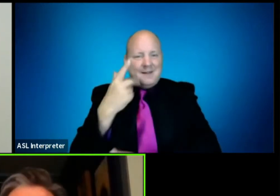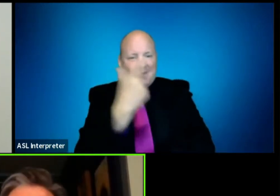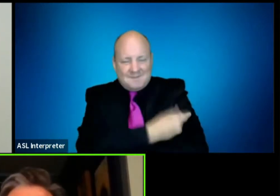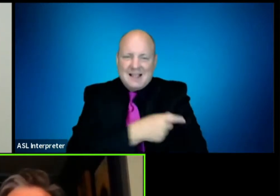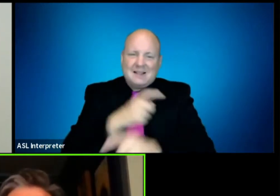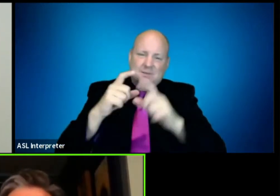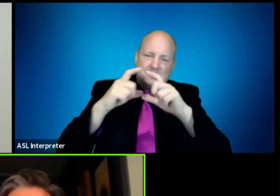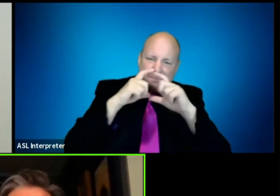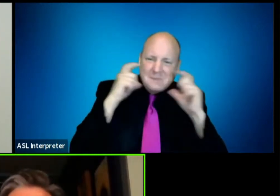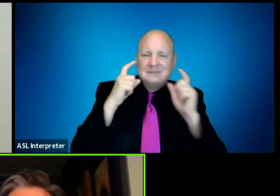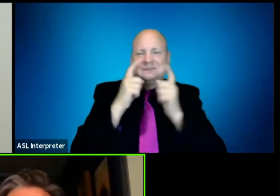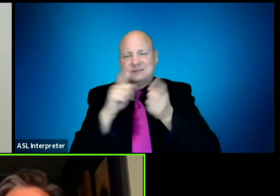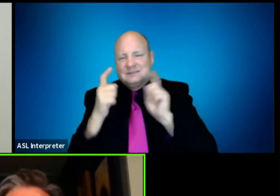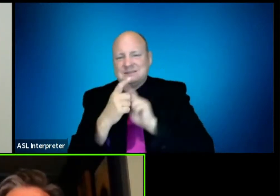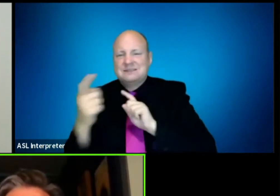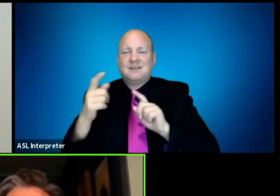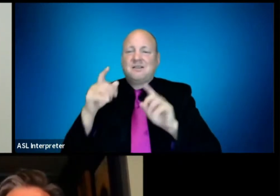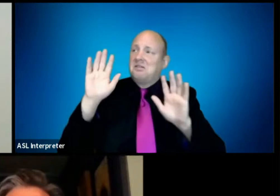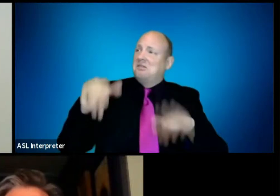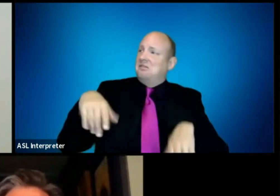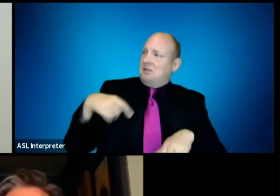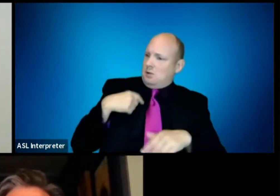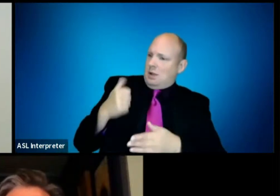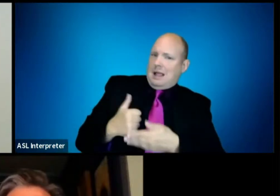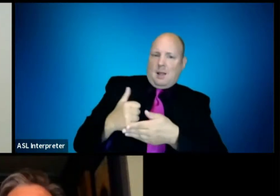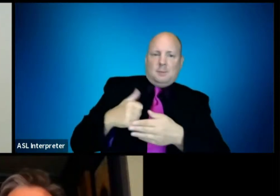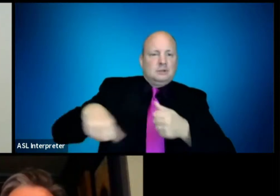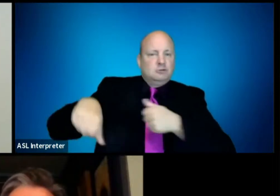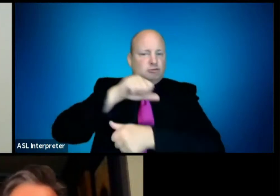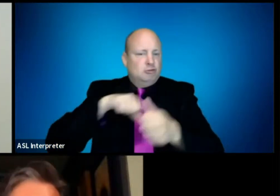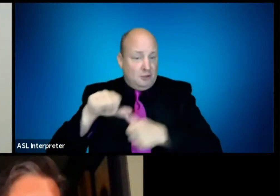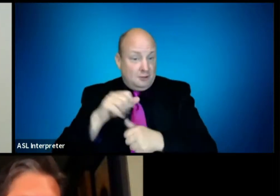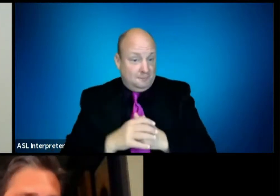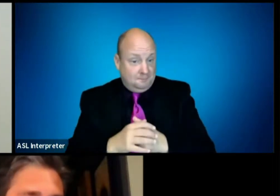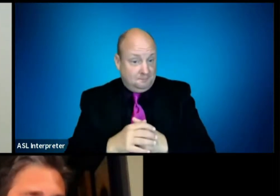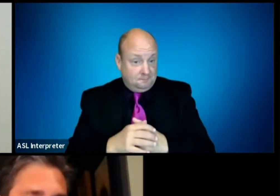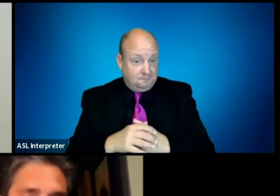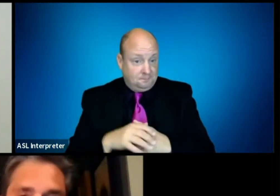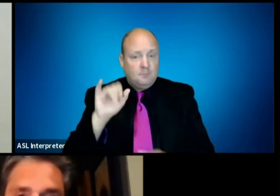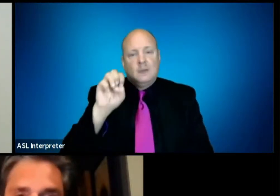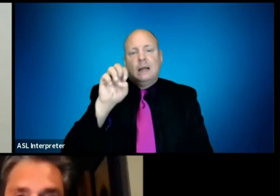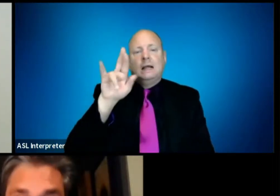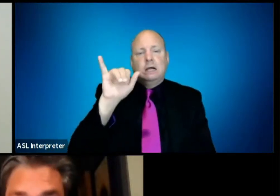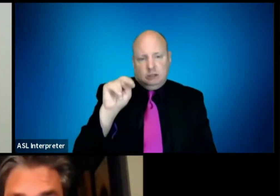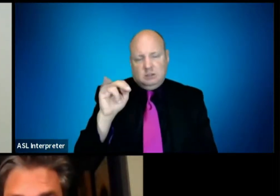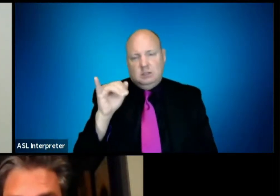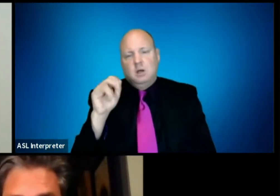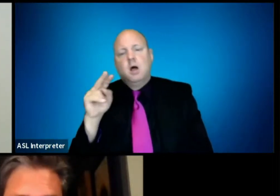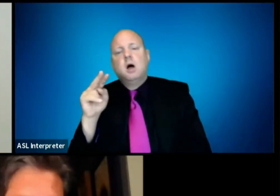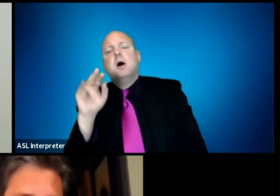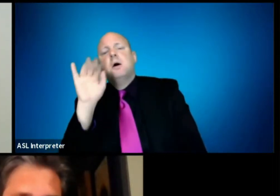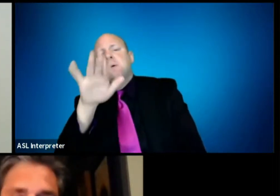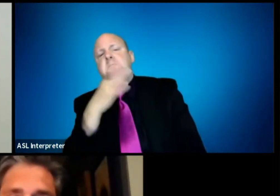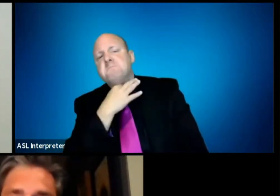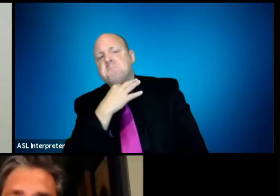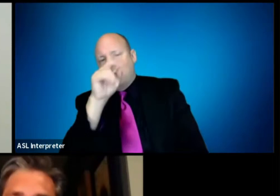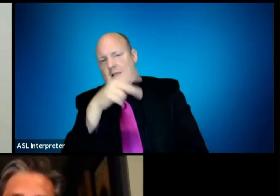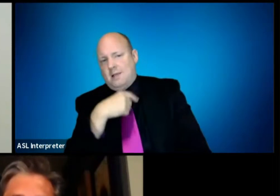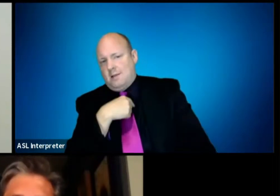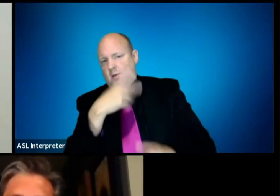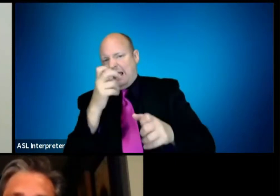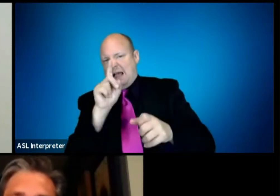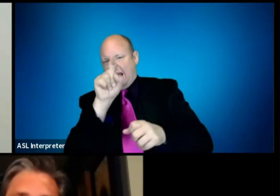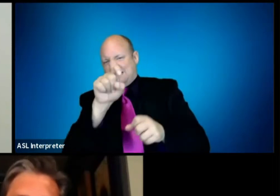even people we don't know. And just as a quick follow-up, how has uptake been on that screening program? And is there any kind of regional